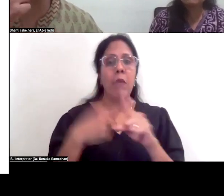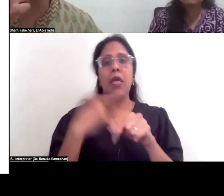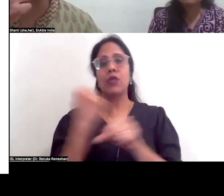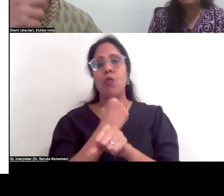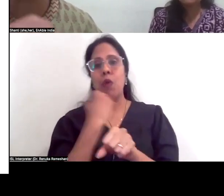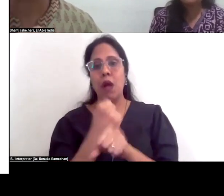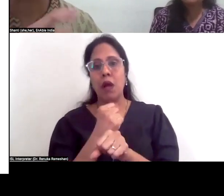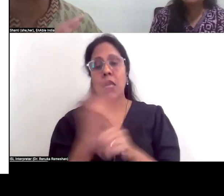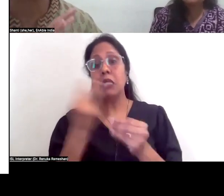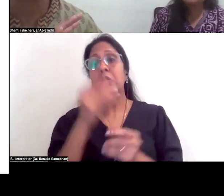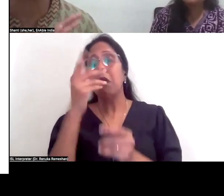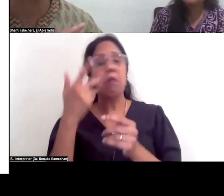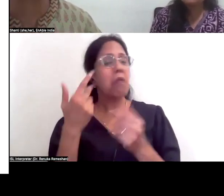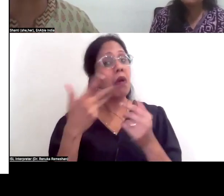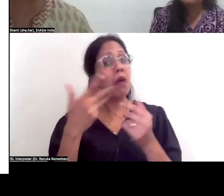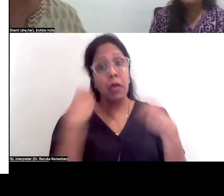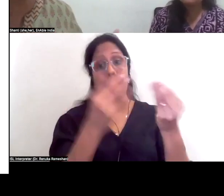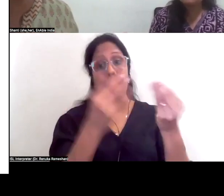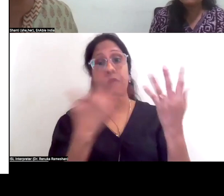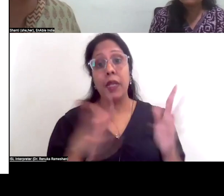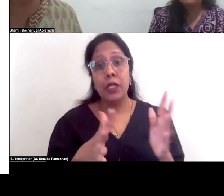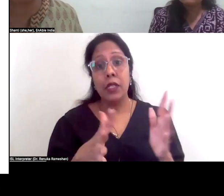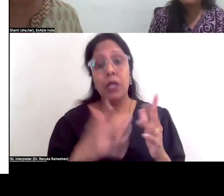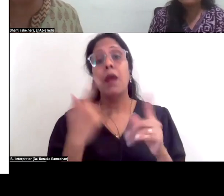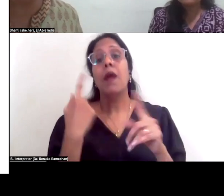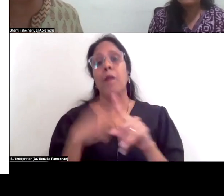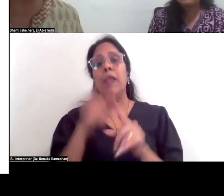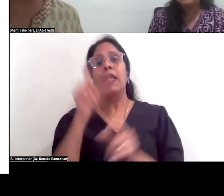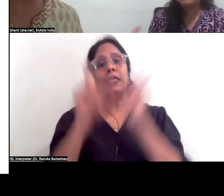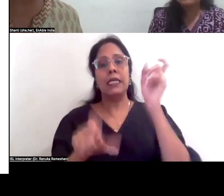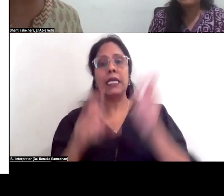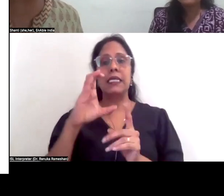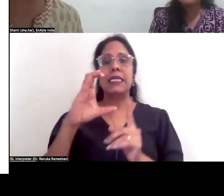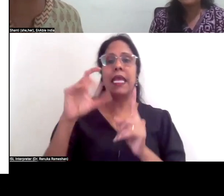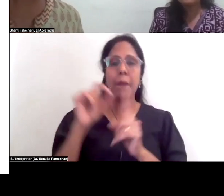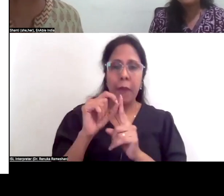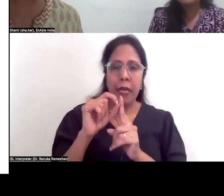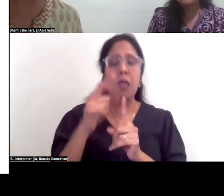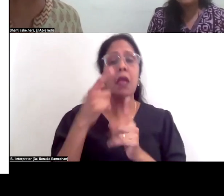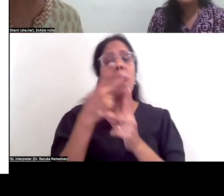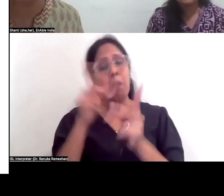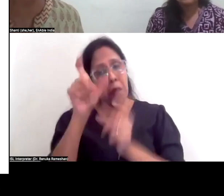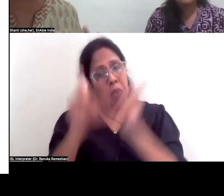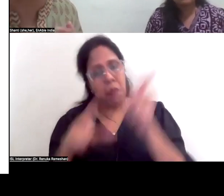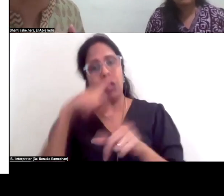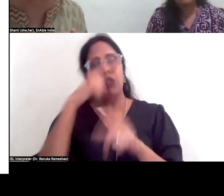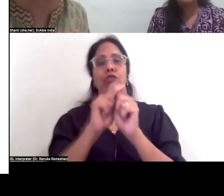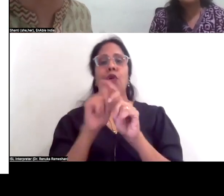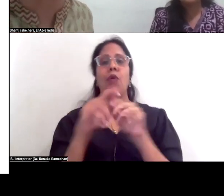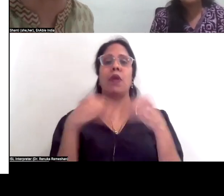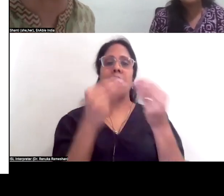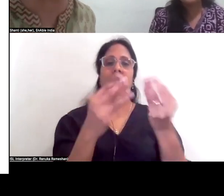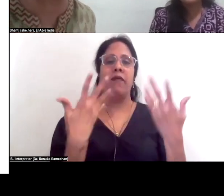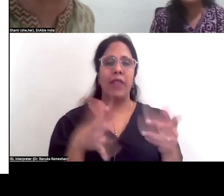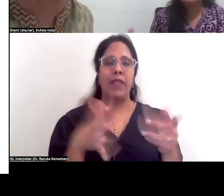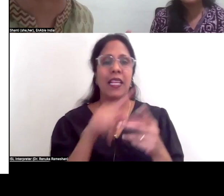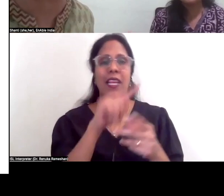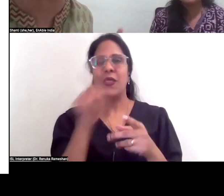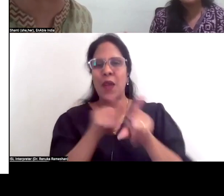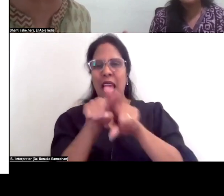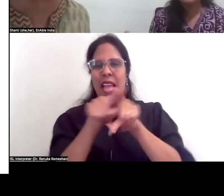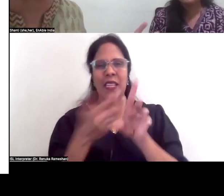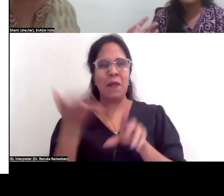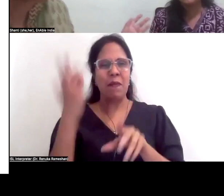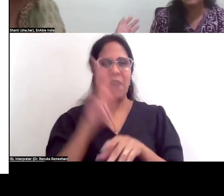cerebral palsy, etc. Now, she's going to talk to you about a personal example which happened with her regarding vaccine. And we are wondering whether we should have